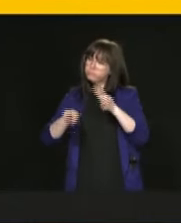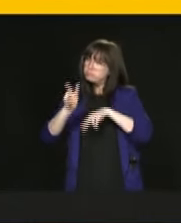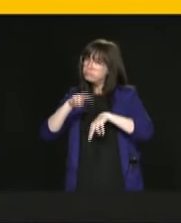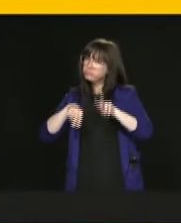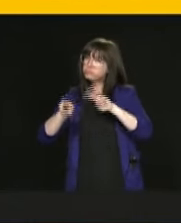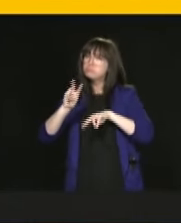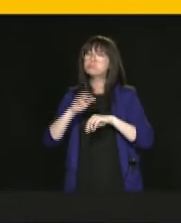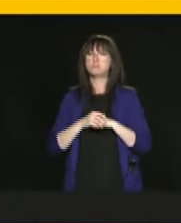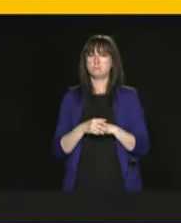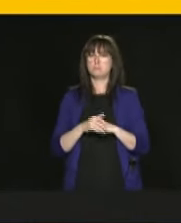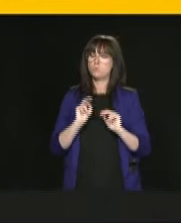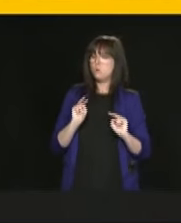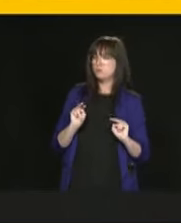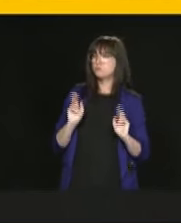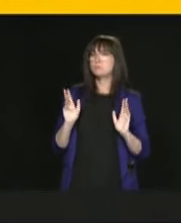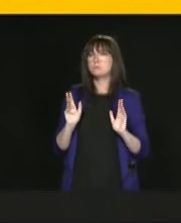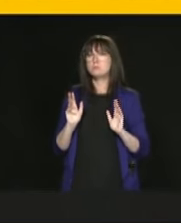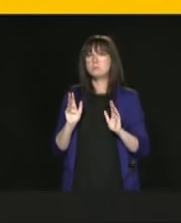committee,